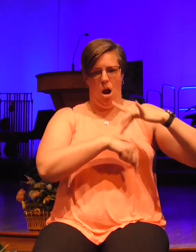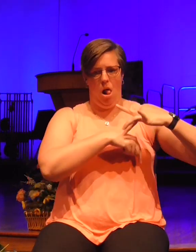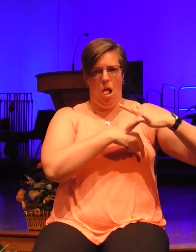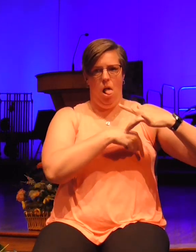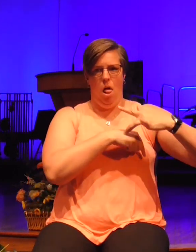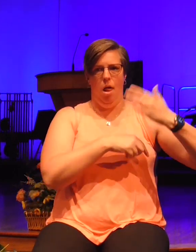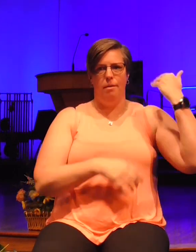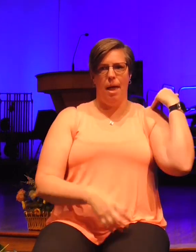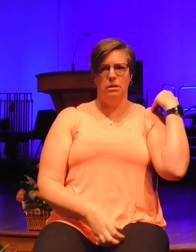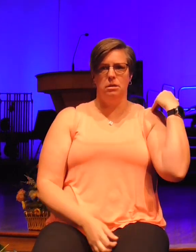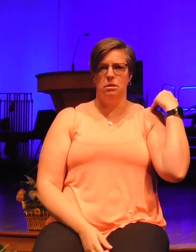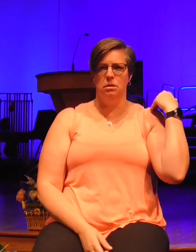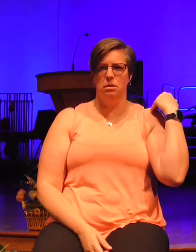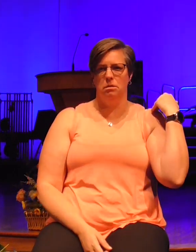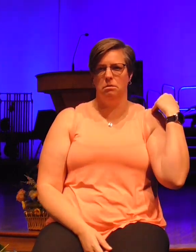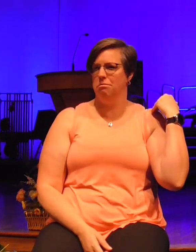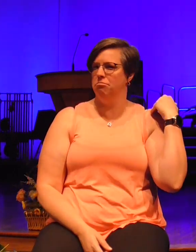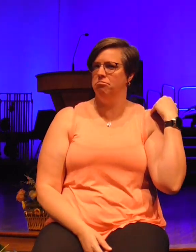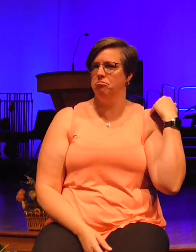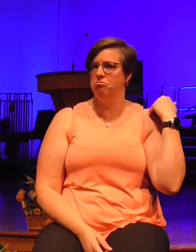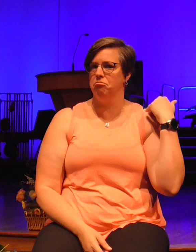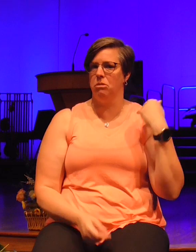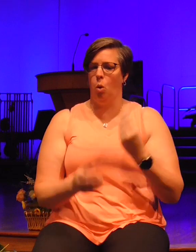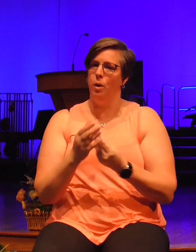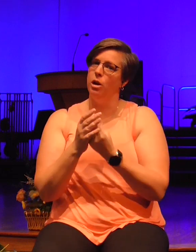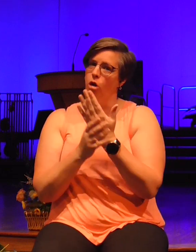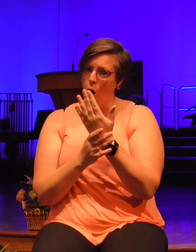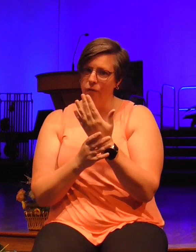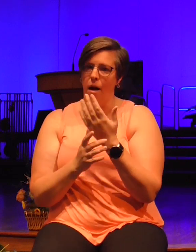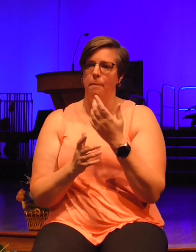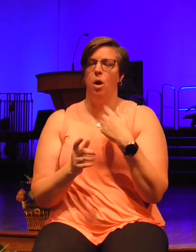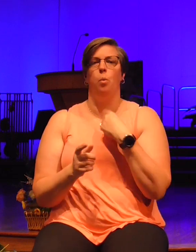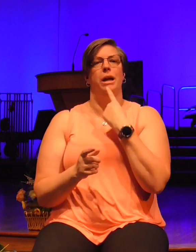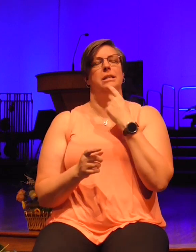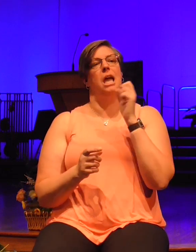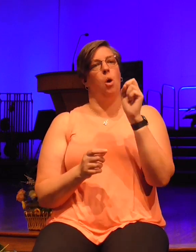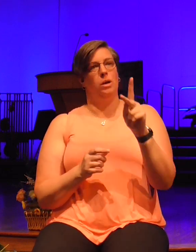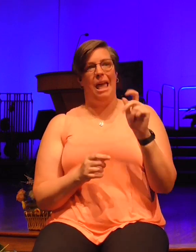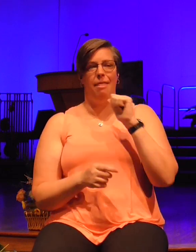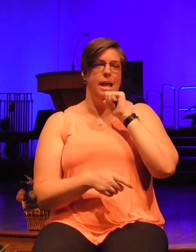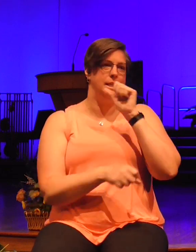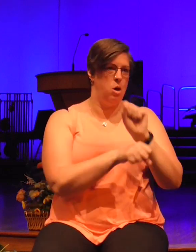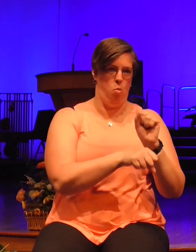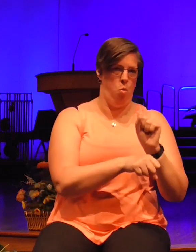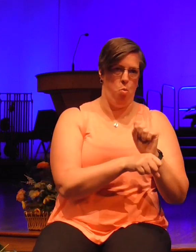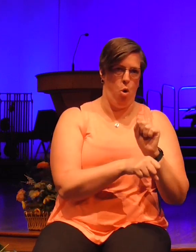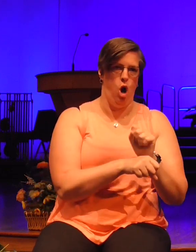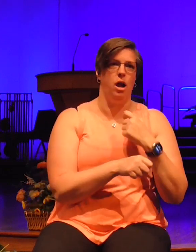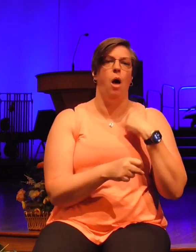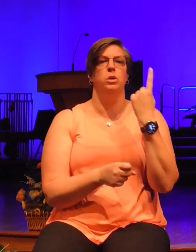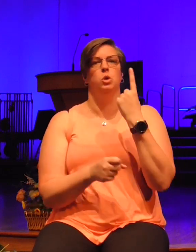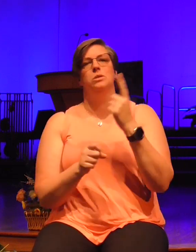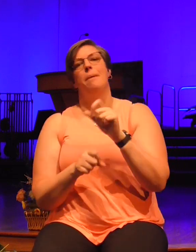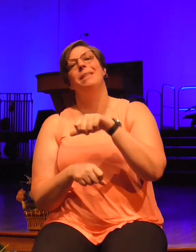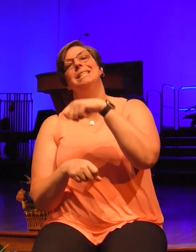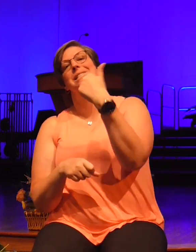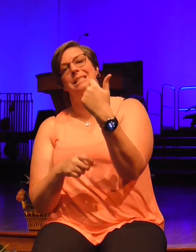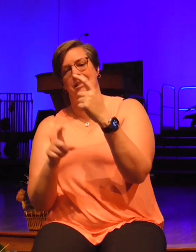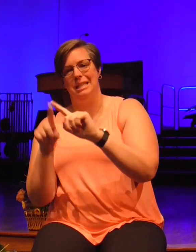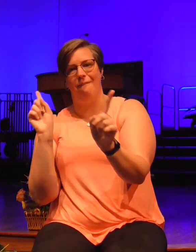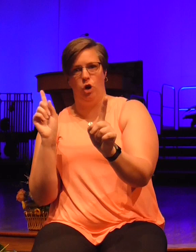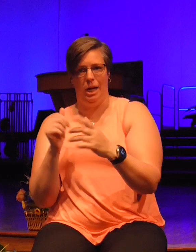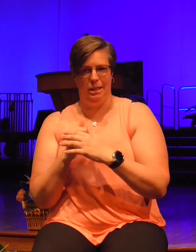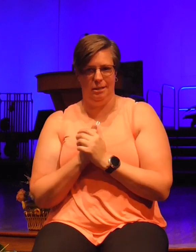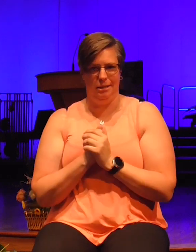the past. We can grow from it. We can say, okay, that didn't work for me. I'm going to do something different. But being in